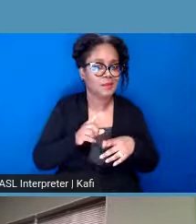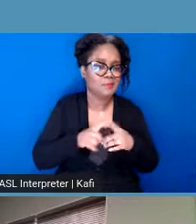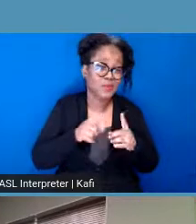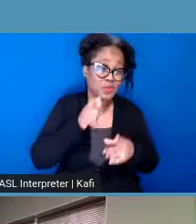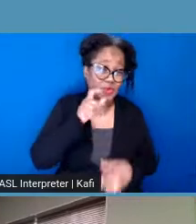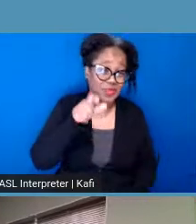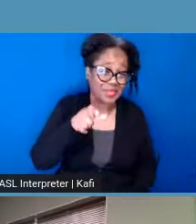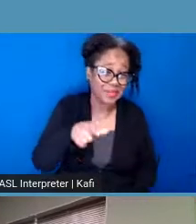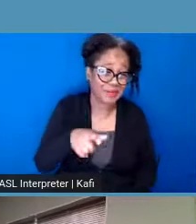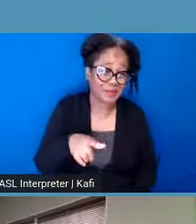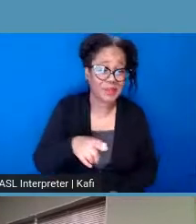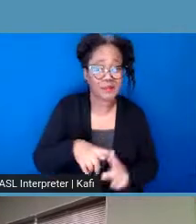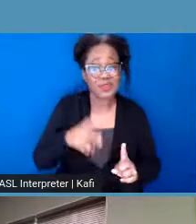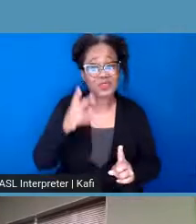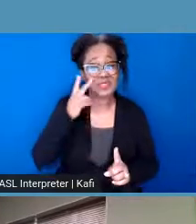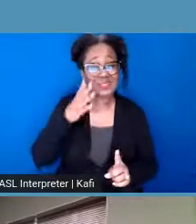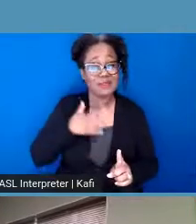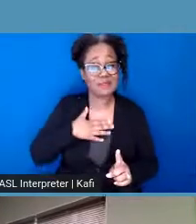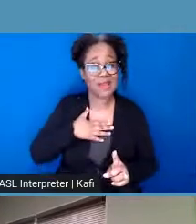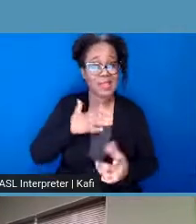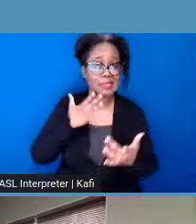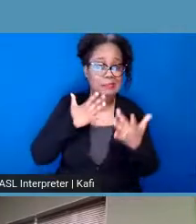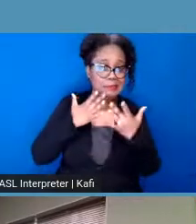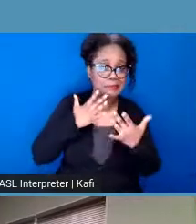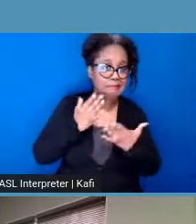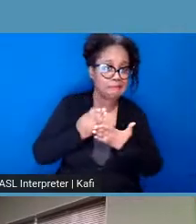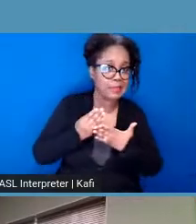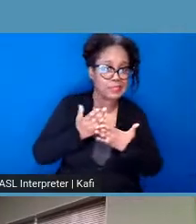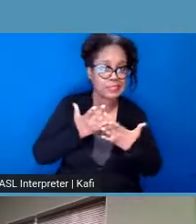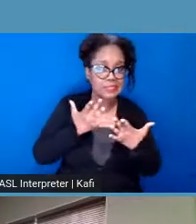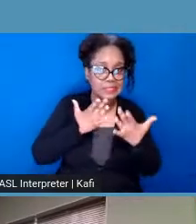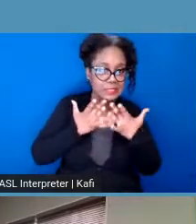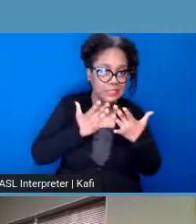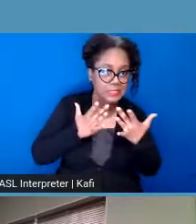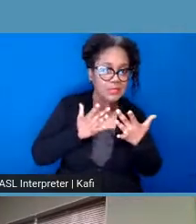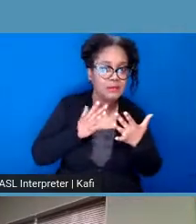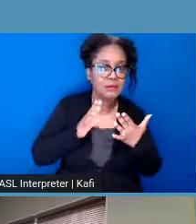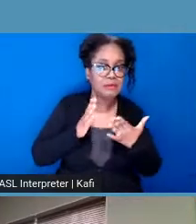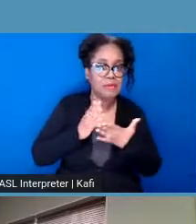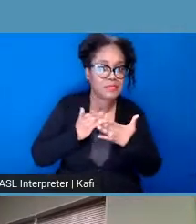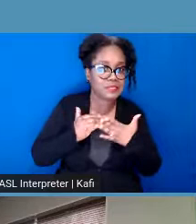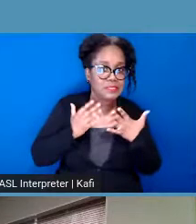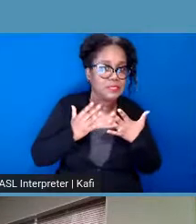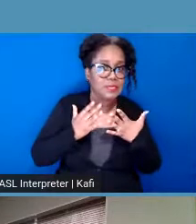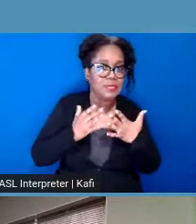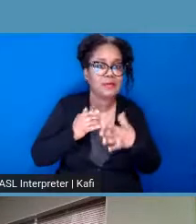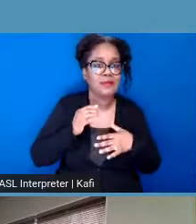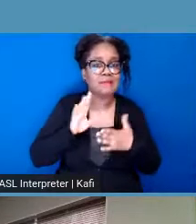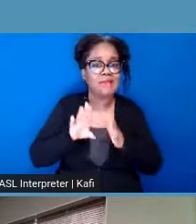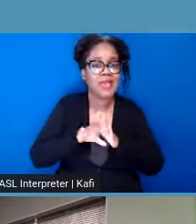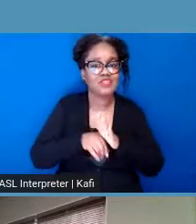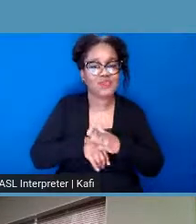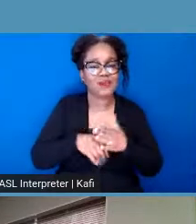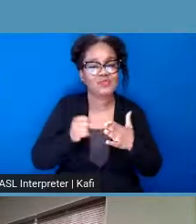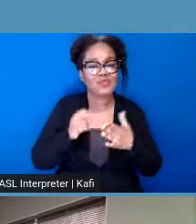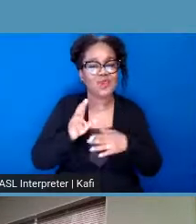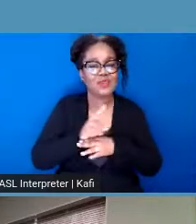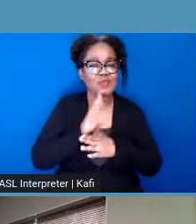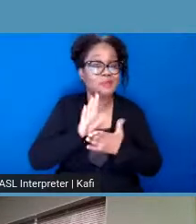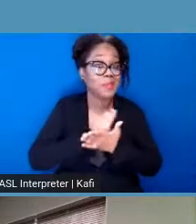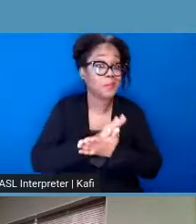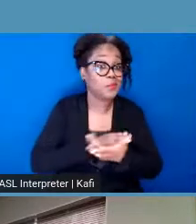shoestring budget backdrop. I like to use paper because paper gets dirty, or wrinkled or folded or creased. You can just,